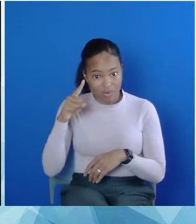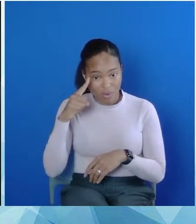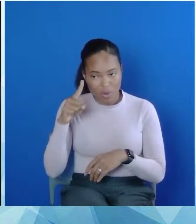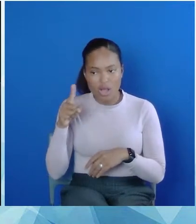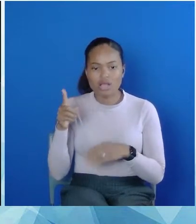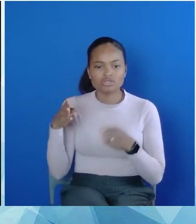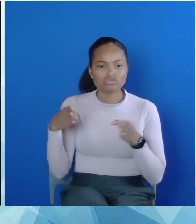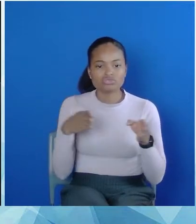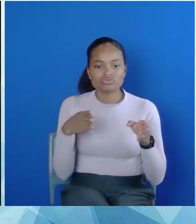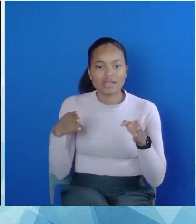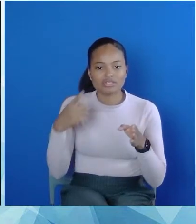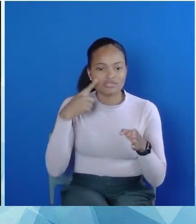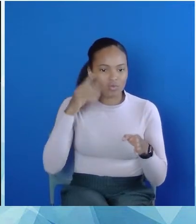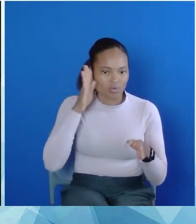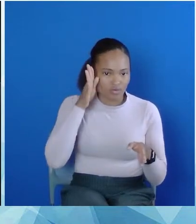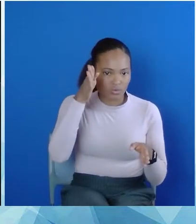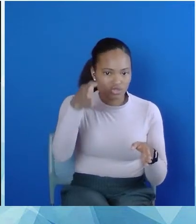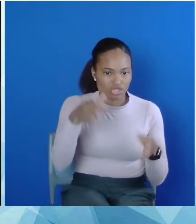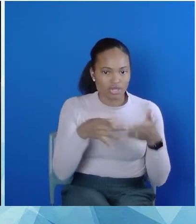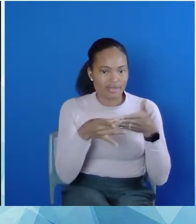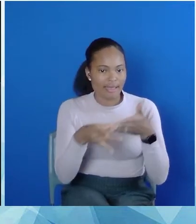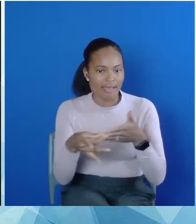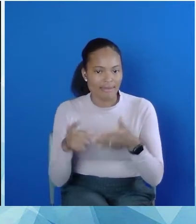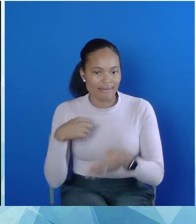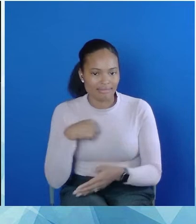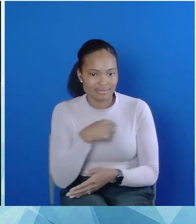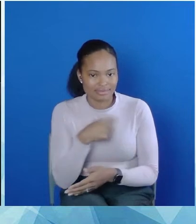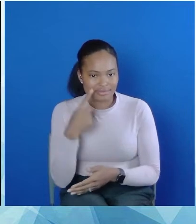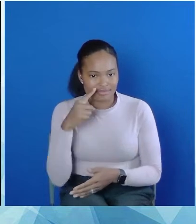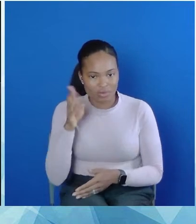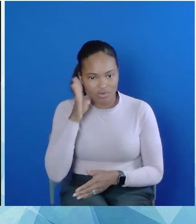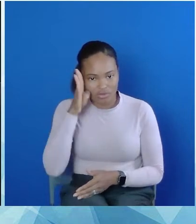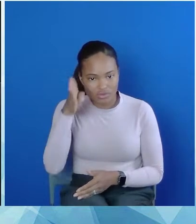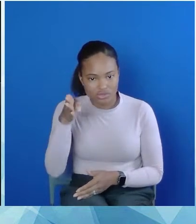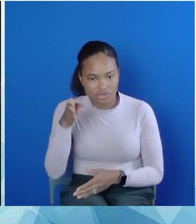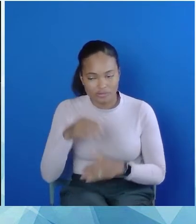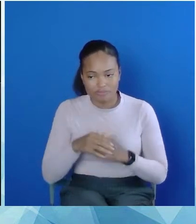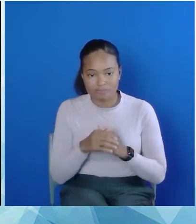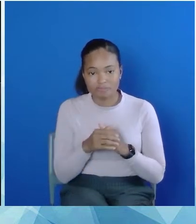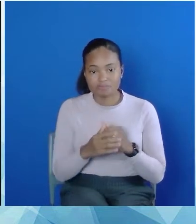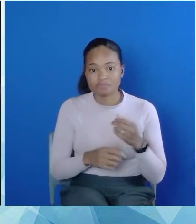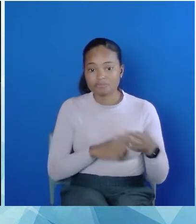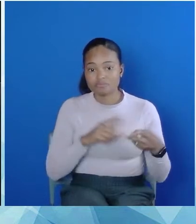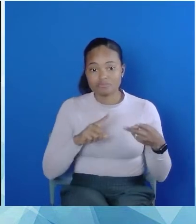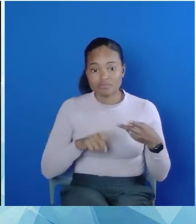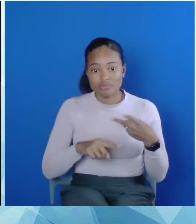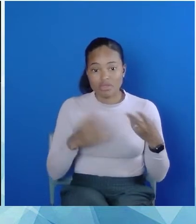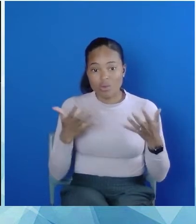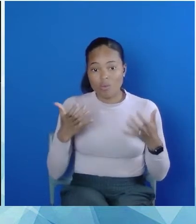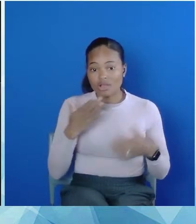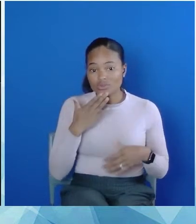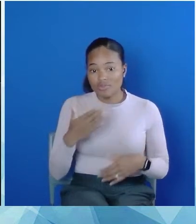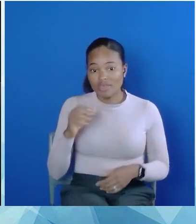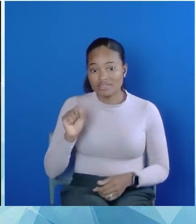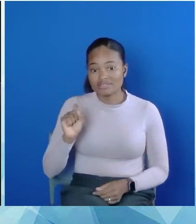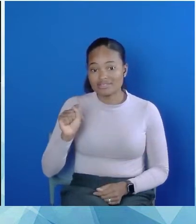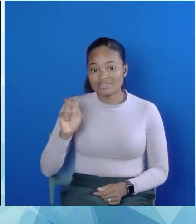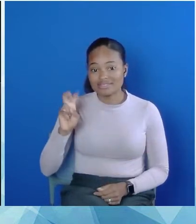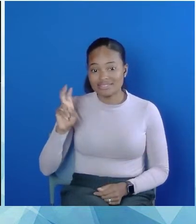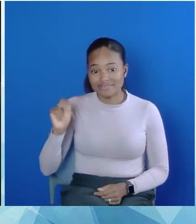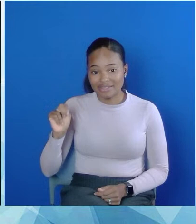future years. I would also like to thank Stephen P.V.